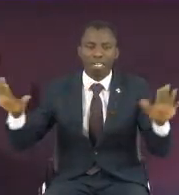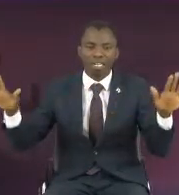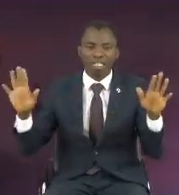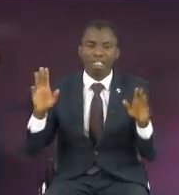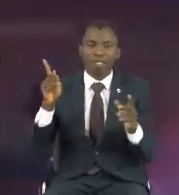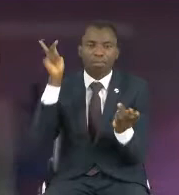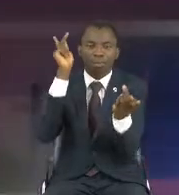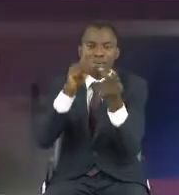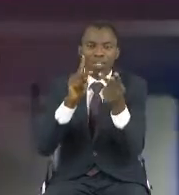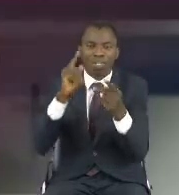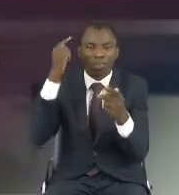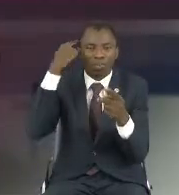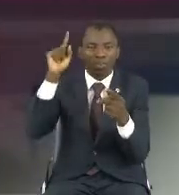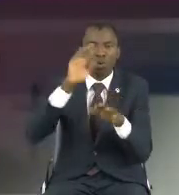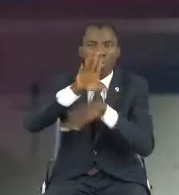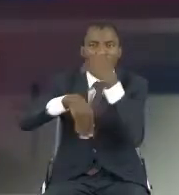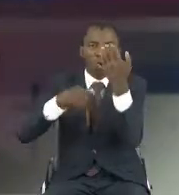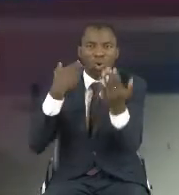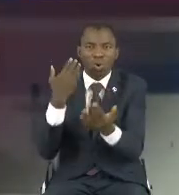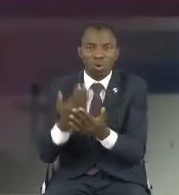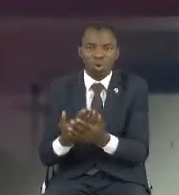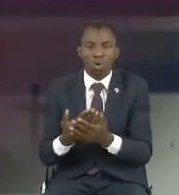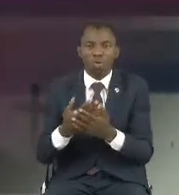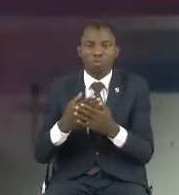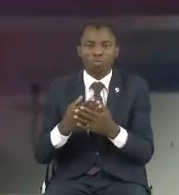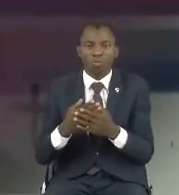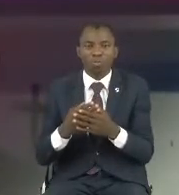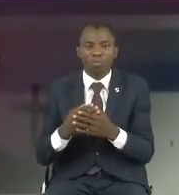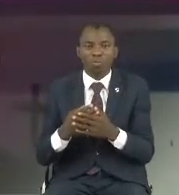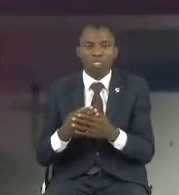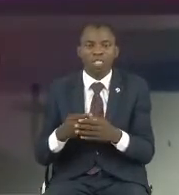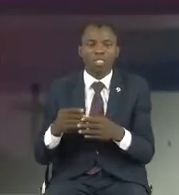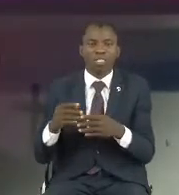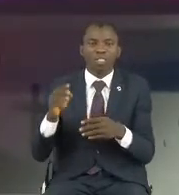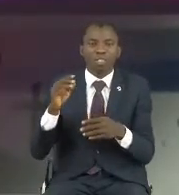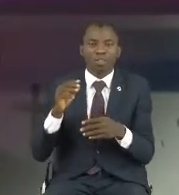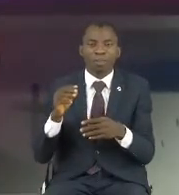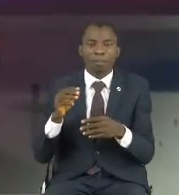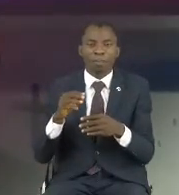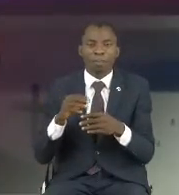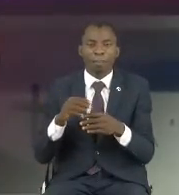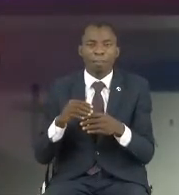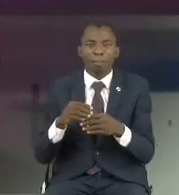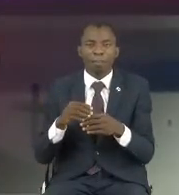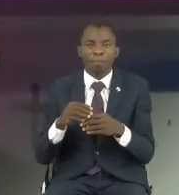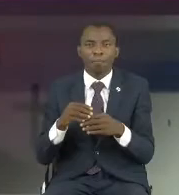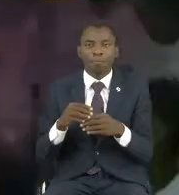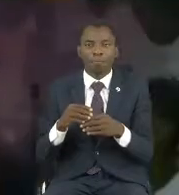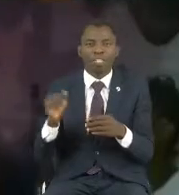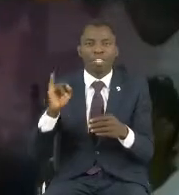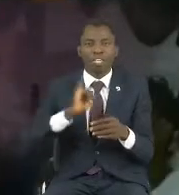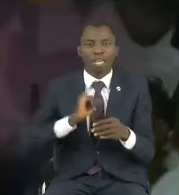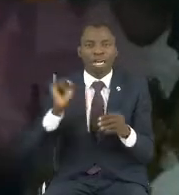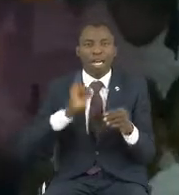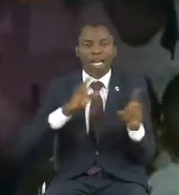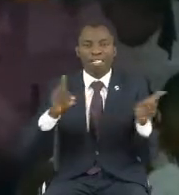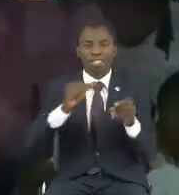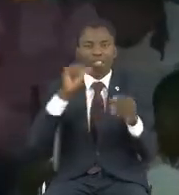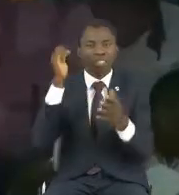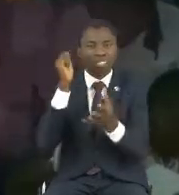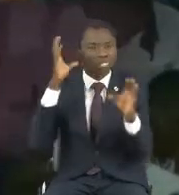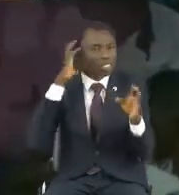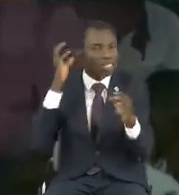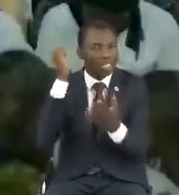Your guilt will be transferred to your Redeemer. I didn't hear an amen there.